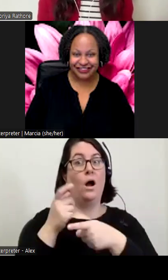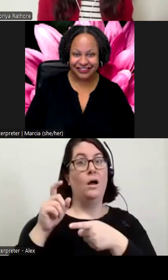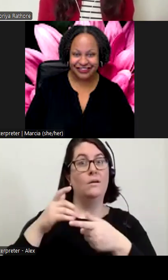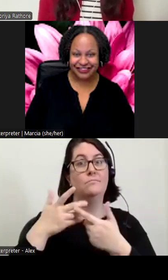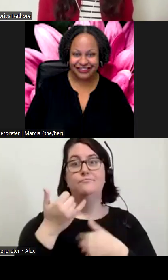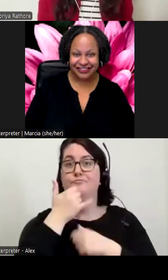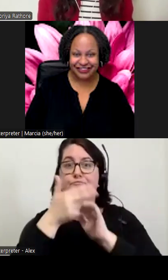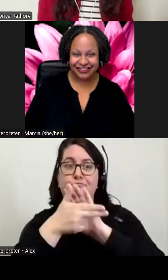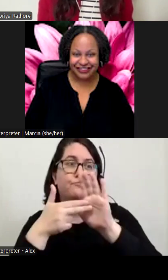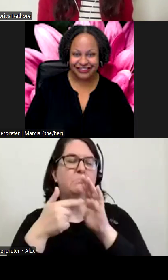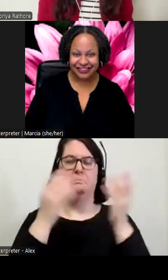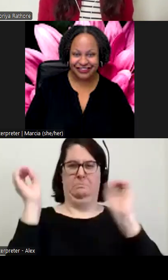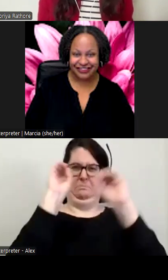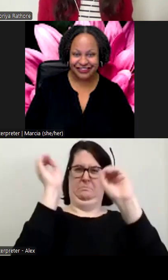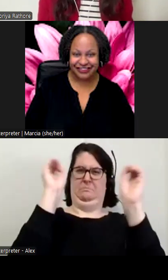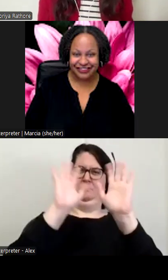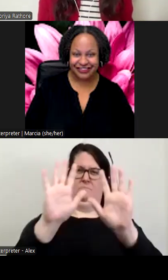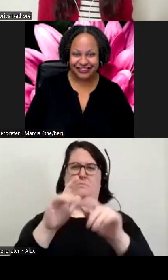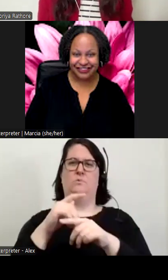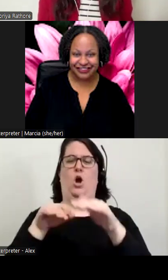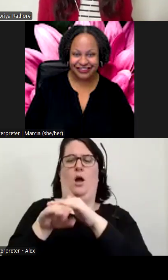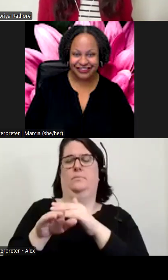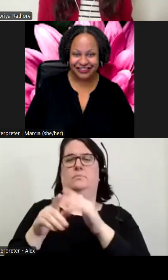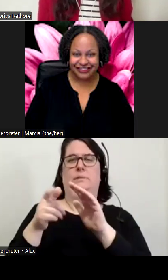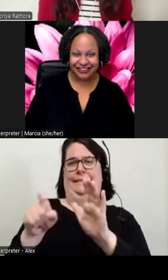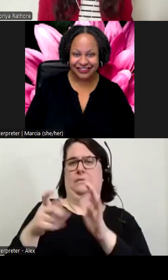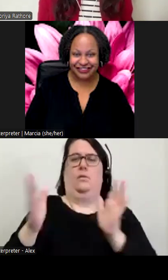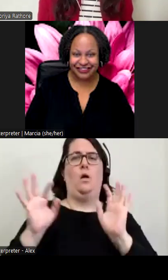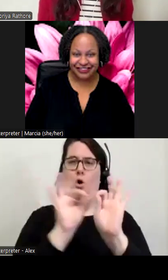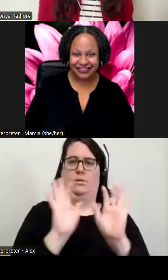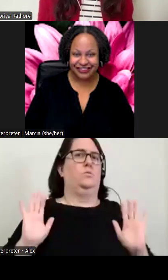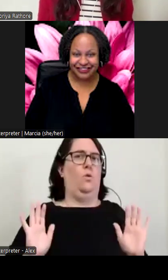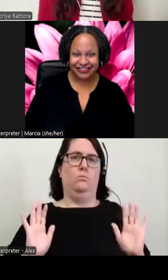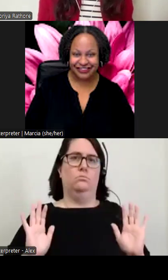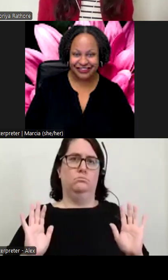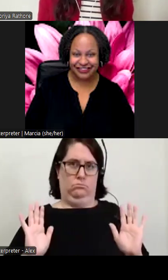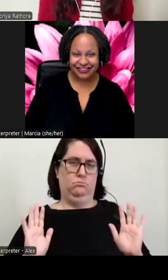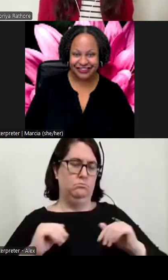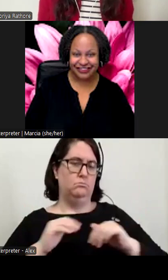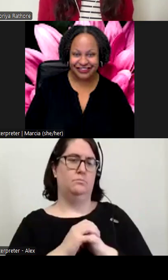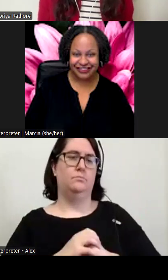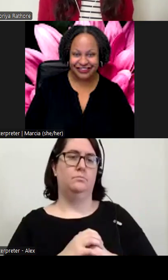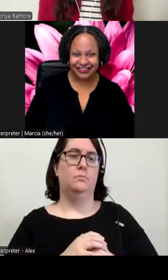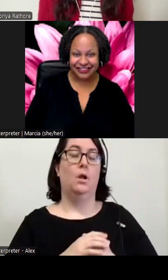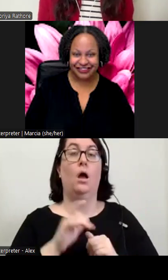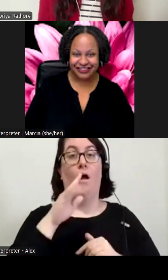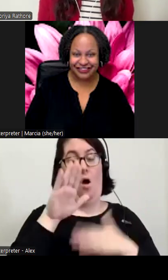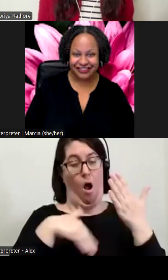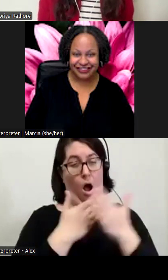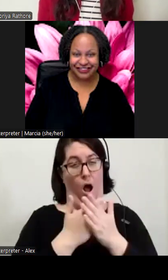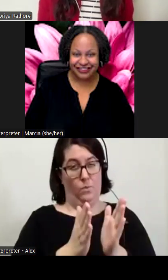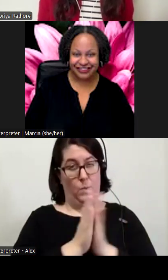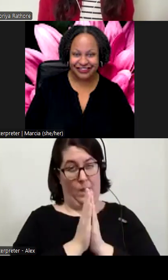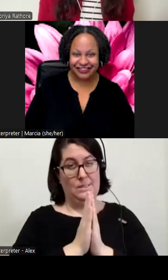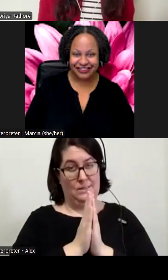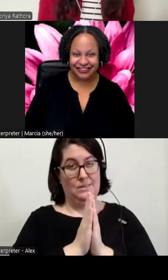the artist's disability or anything like that, just the accommodations and their costs. All of these requests, if they're